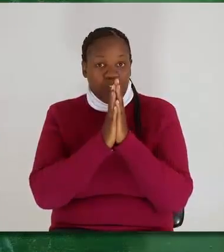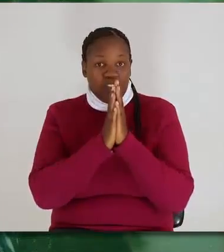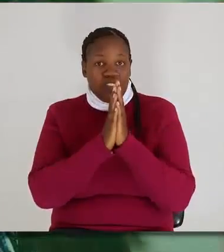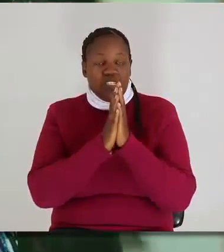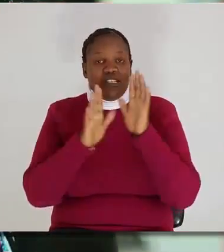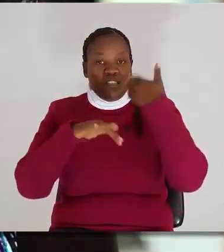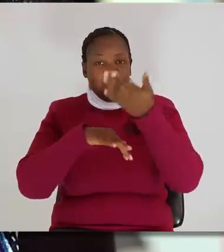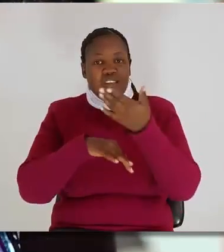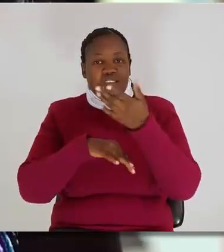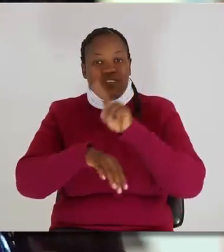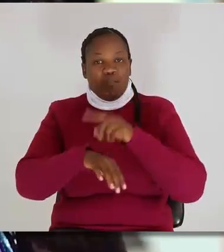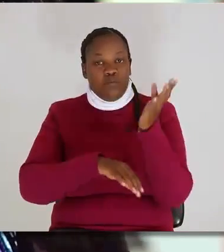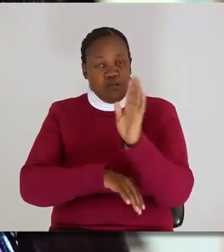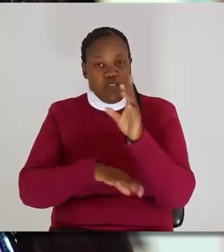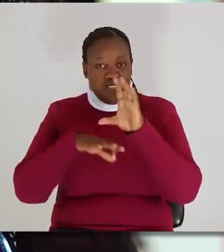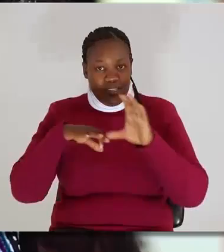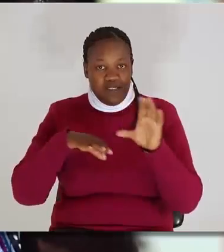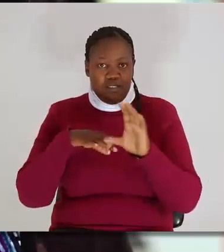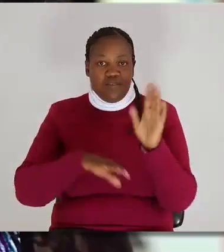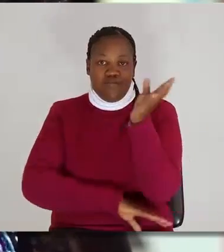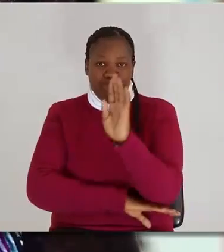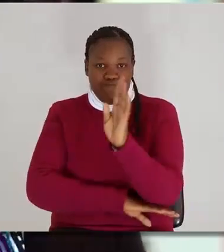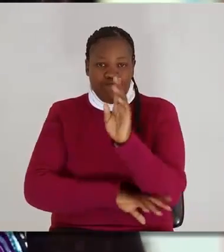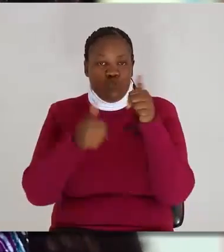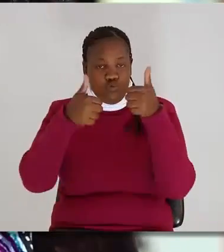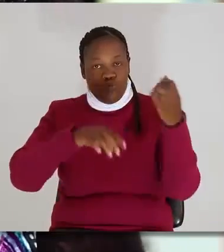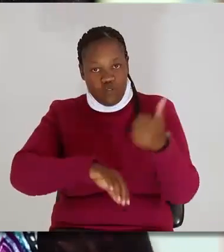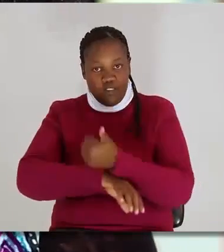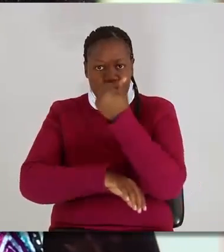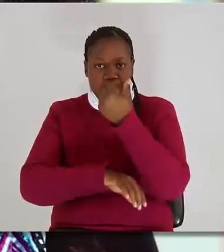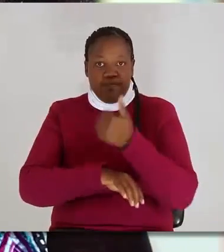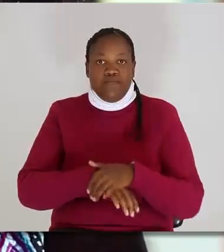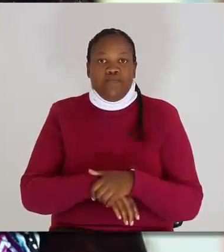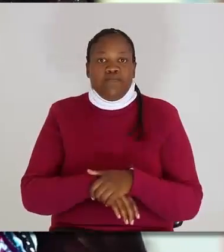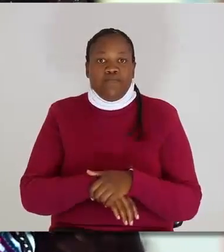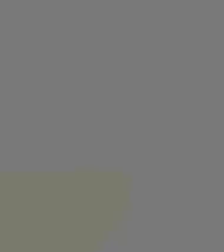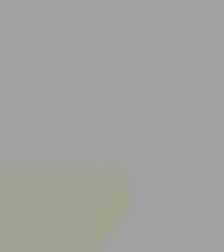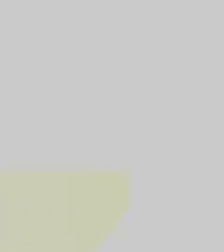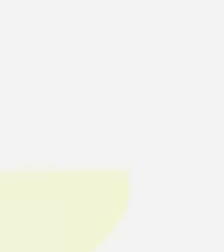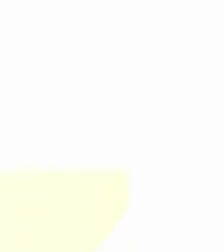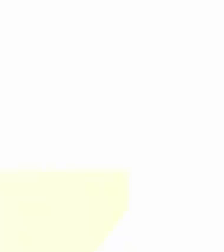And until next time, from all of us here at NAMCAL, goodbye and good luck.